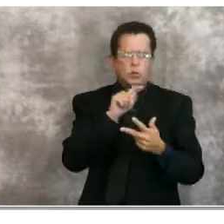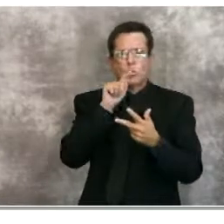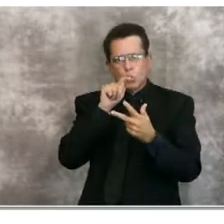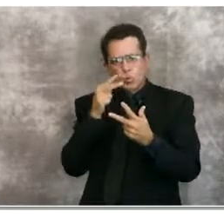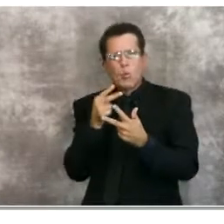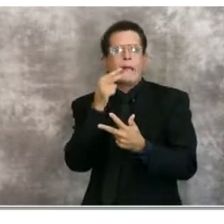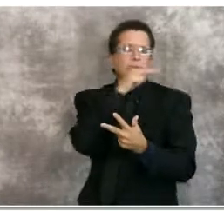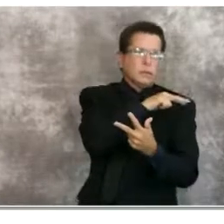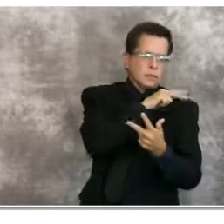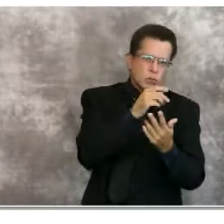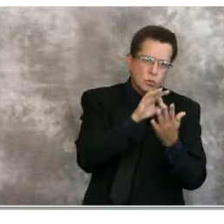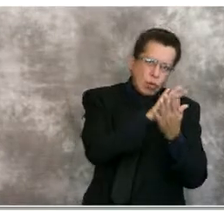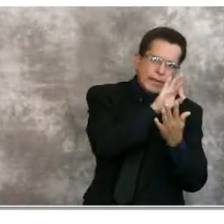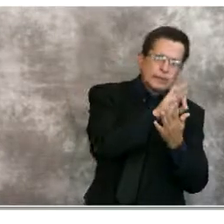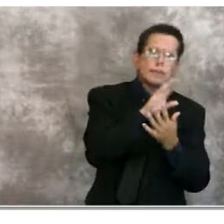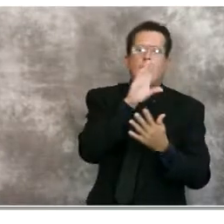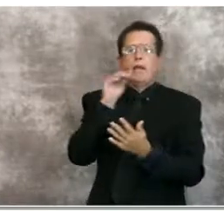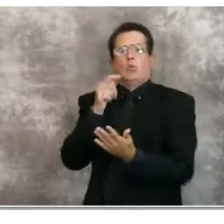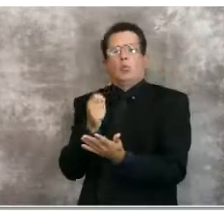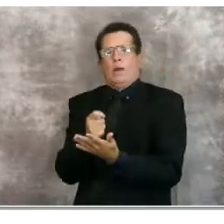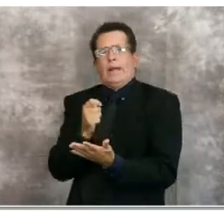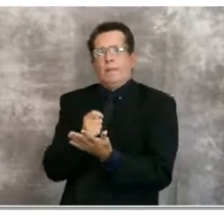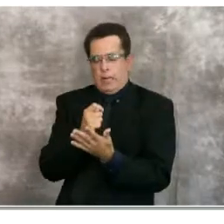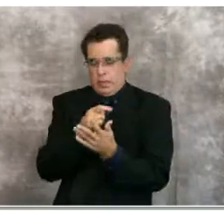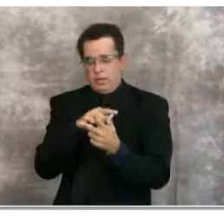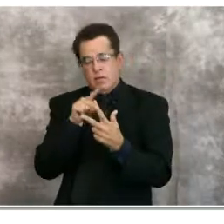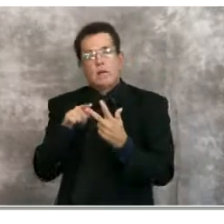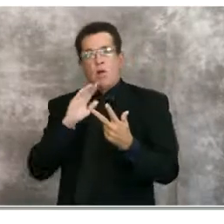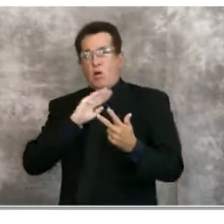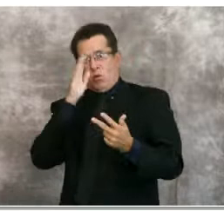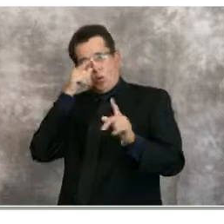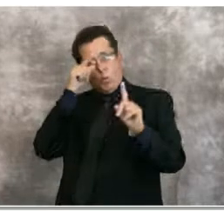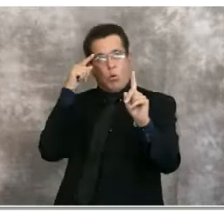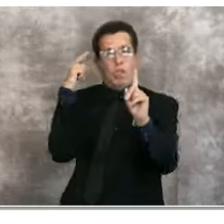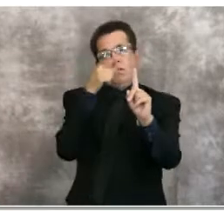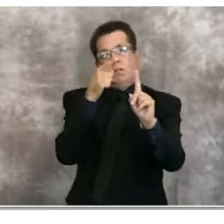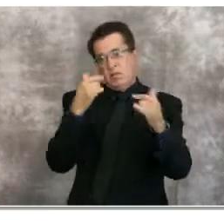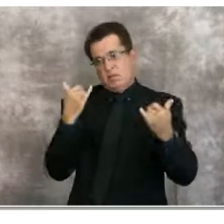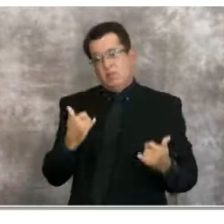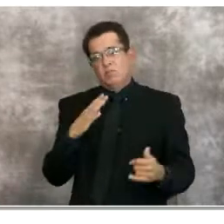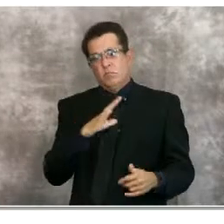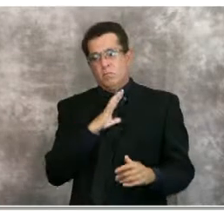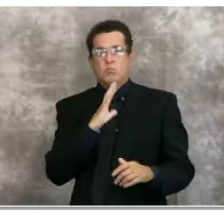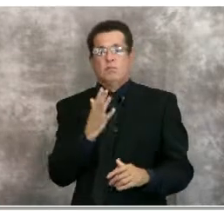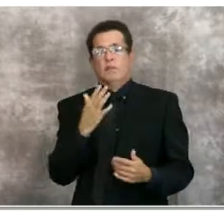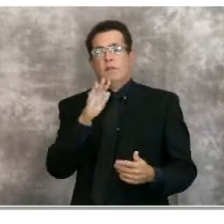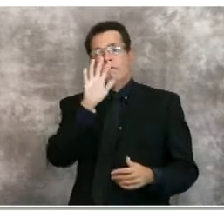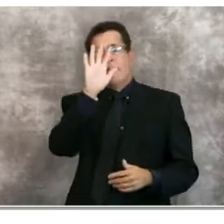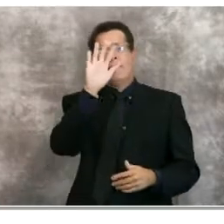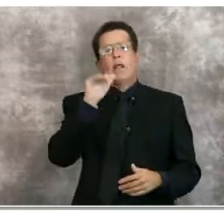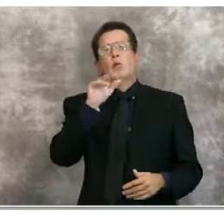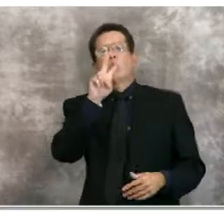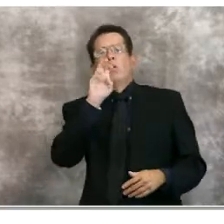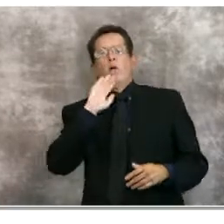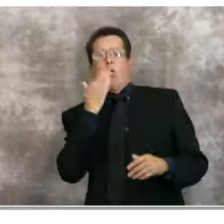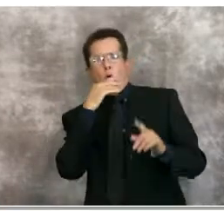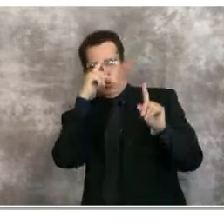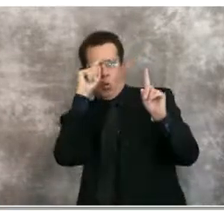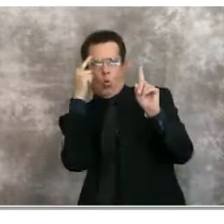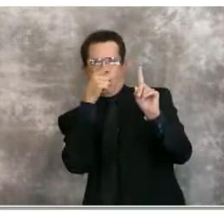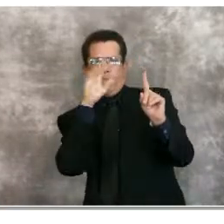treat. We are well over our goal for stage two, which is 5,200